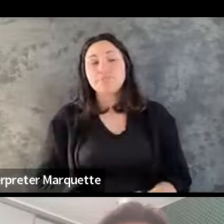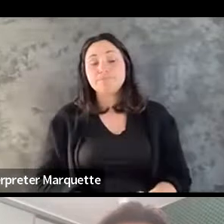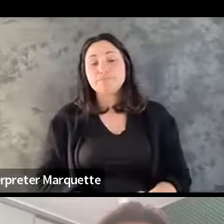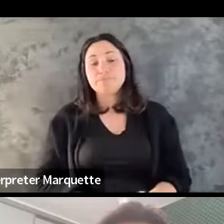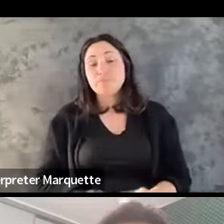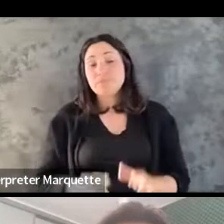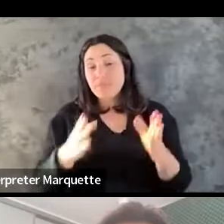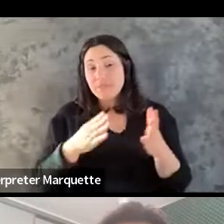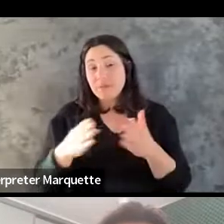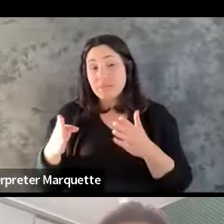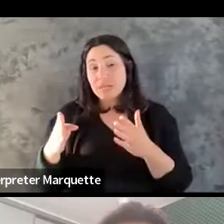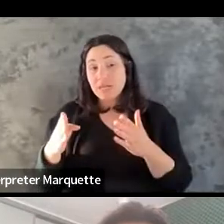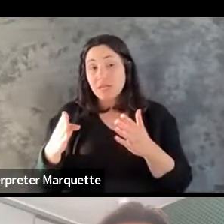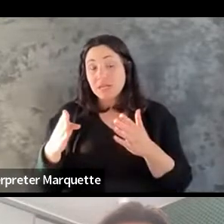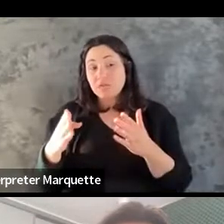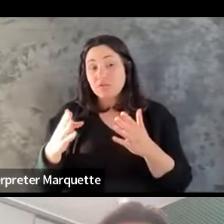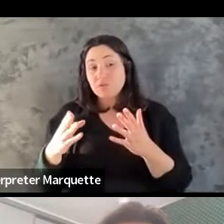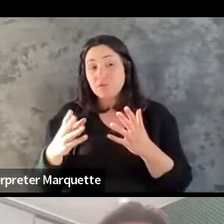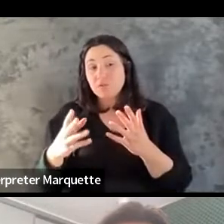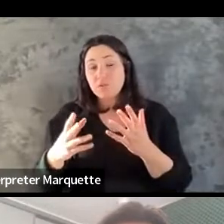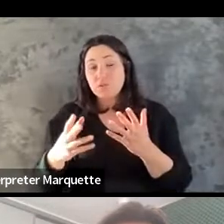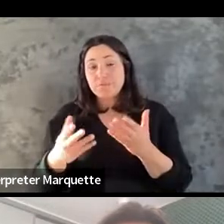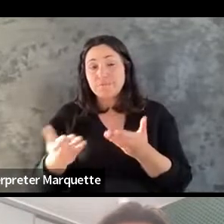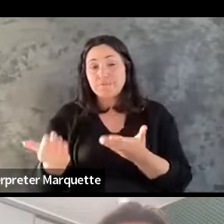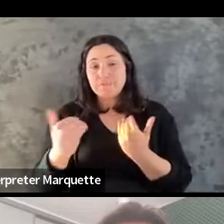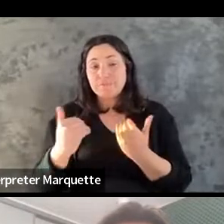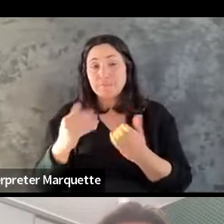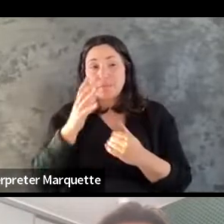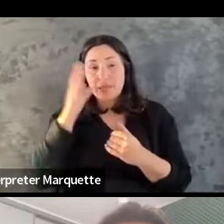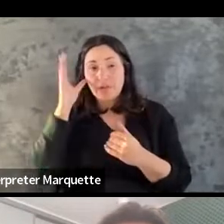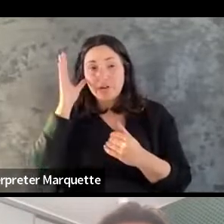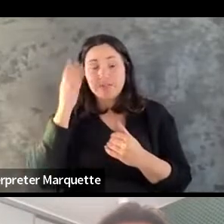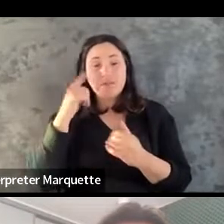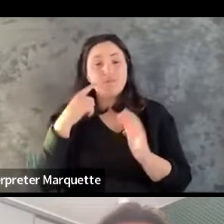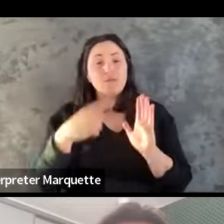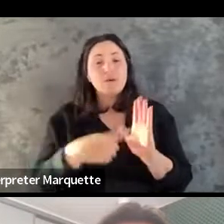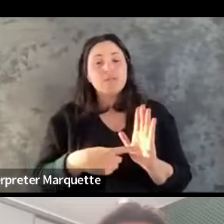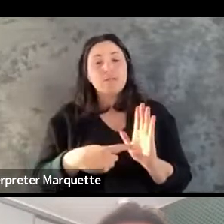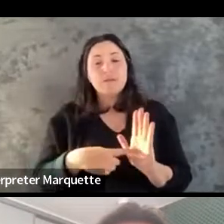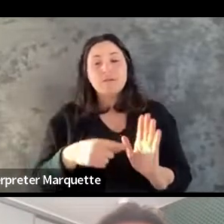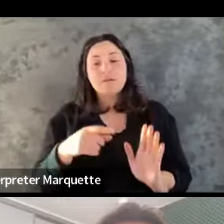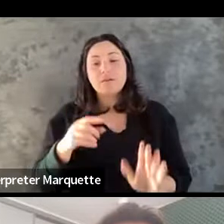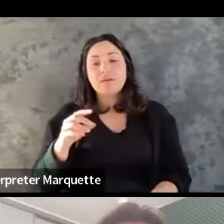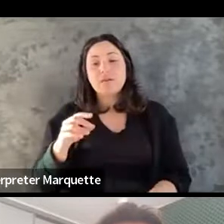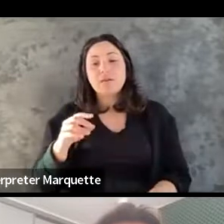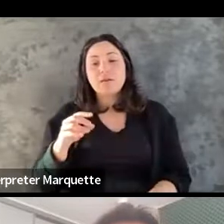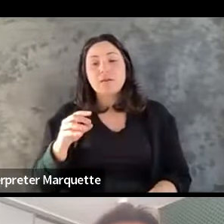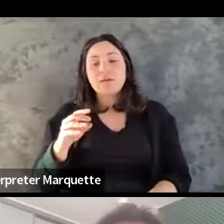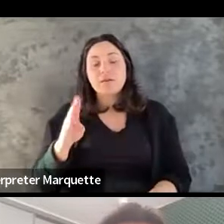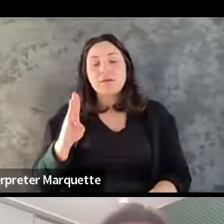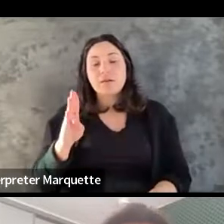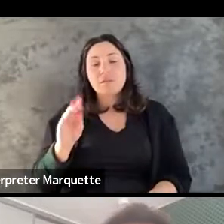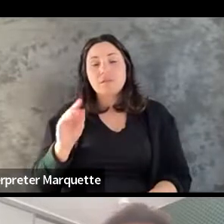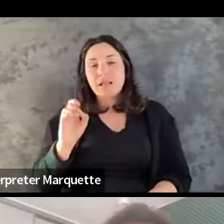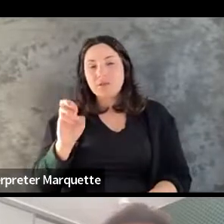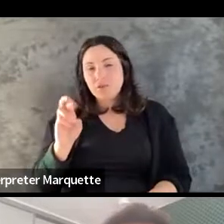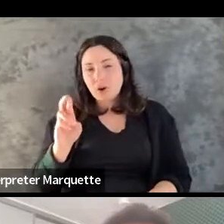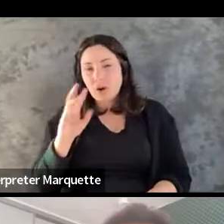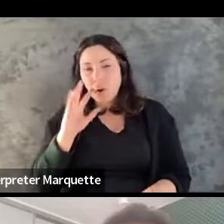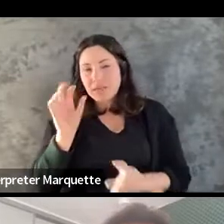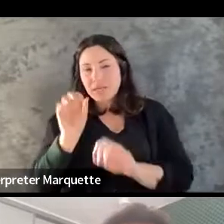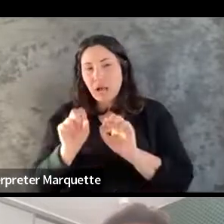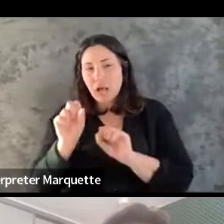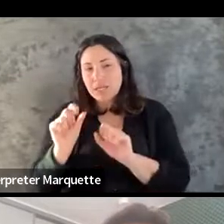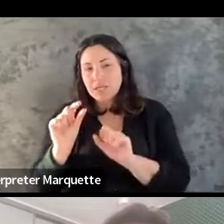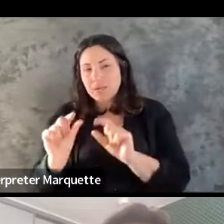plans to incorporate parents? So for instance, Ms. Balanzar, I only caught a little bit of what she